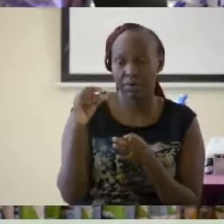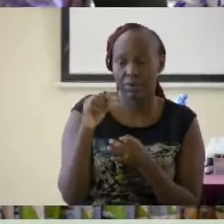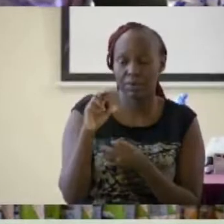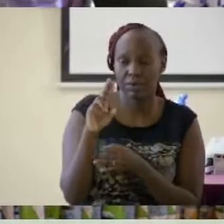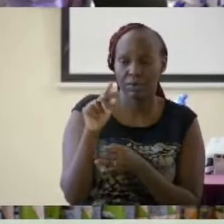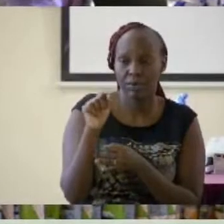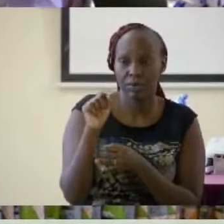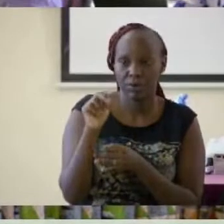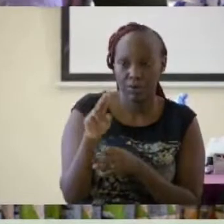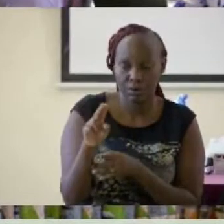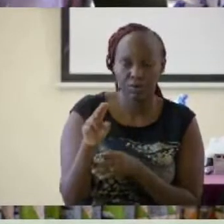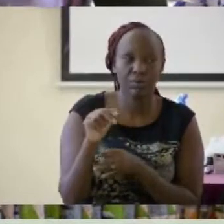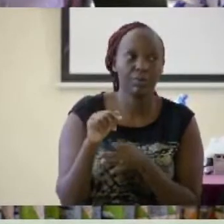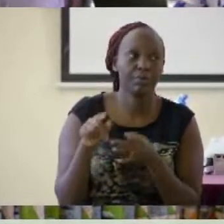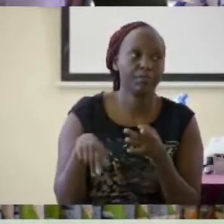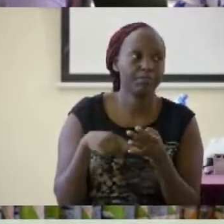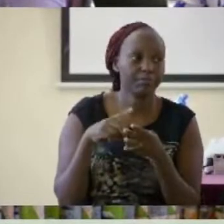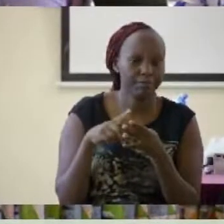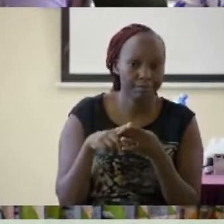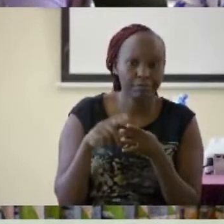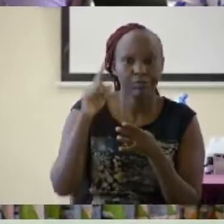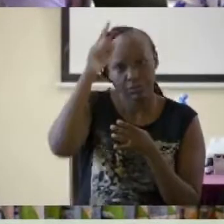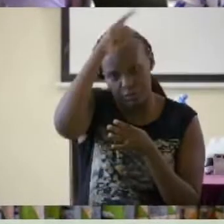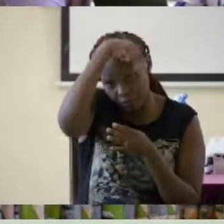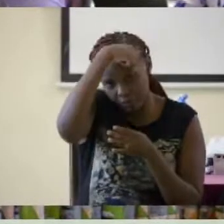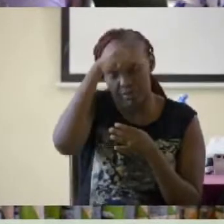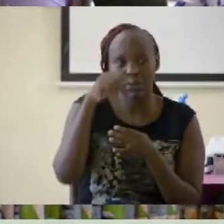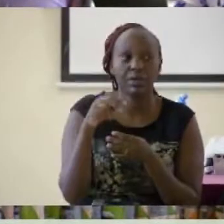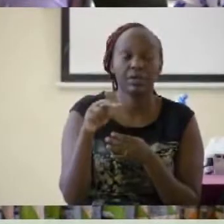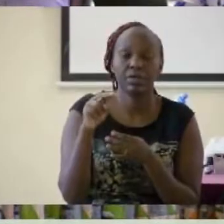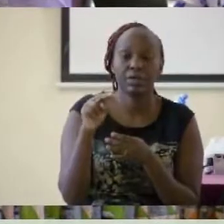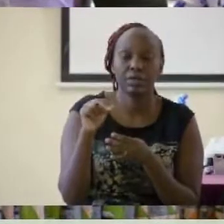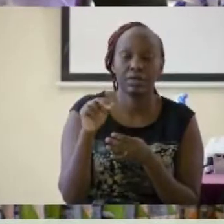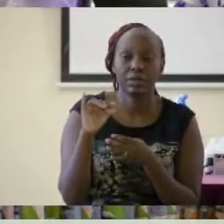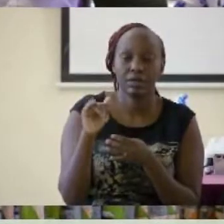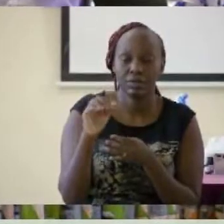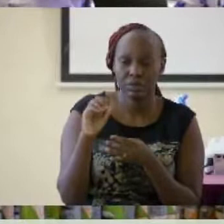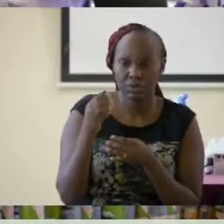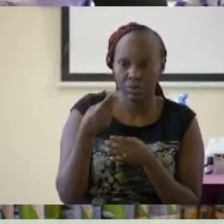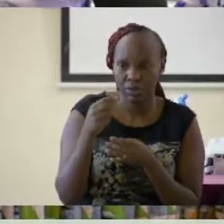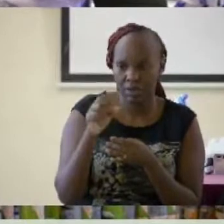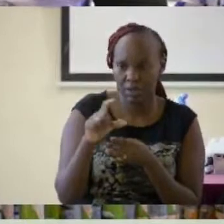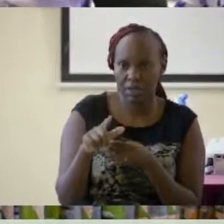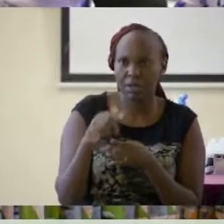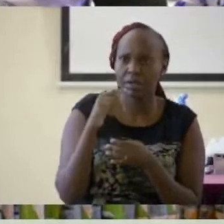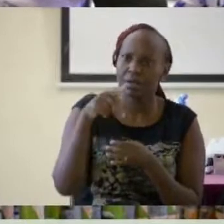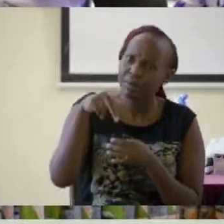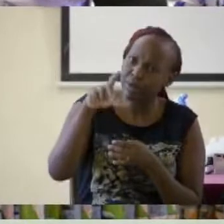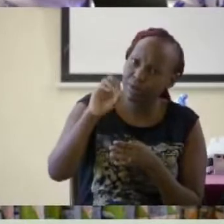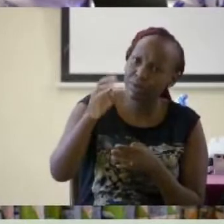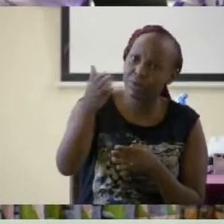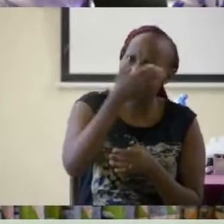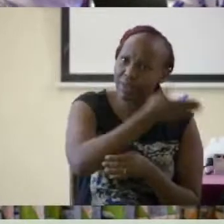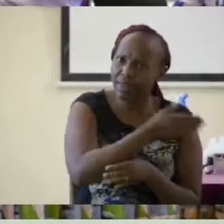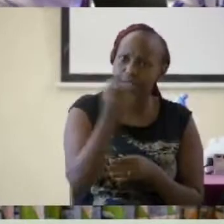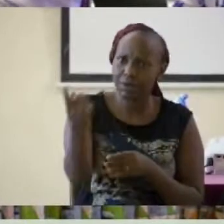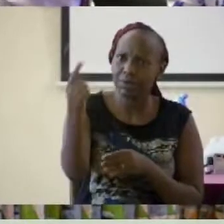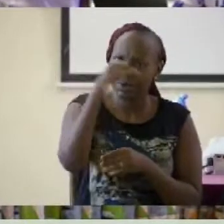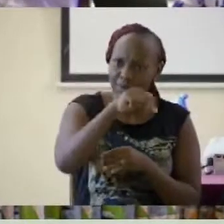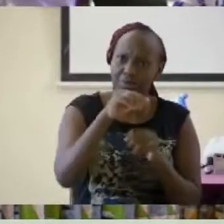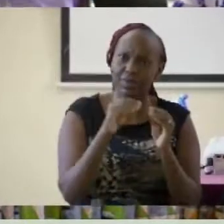to speak a lot on culture. Professor Ndinya Achola. At Lumumba, you were there. You attended that